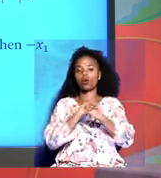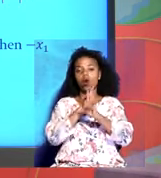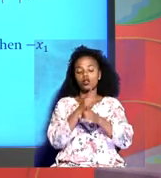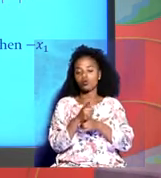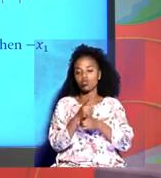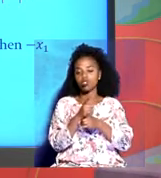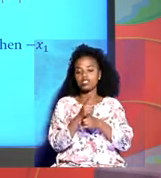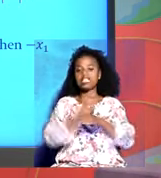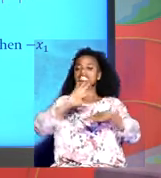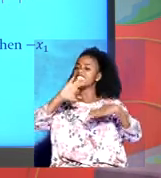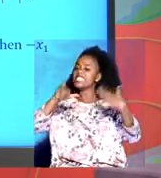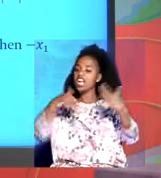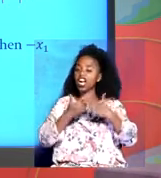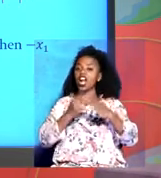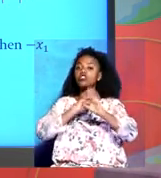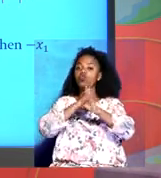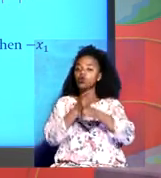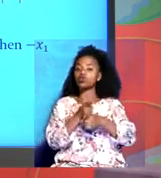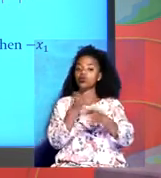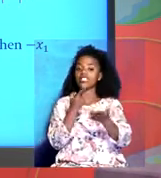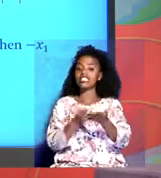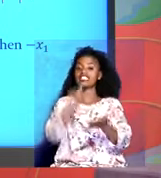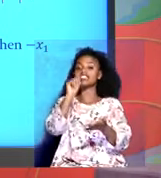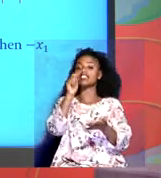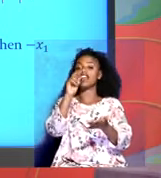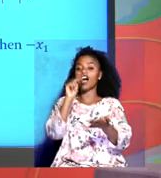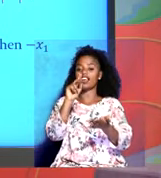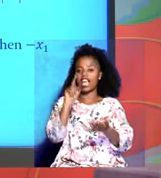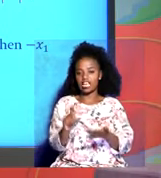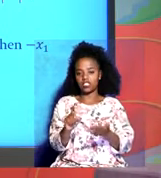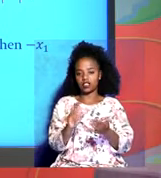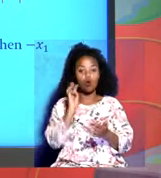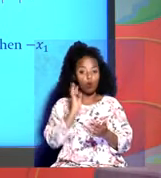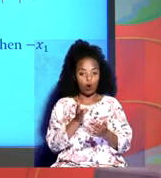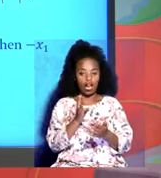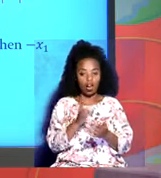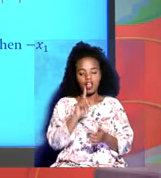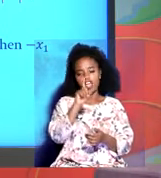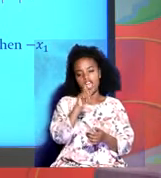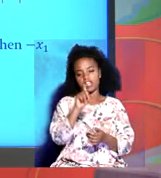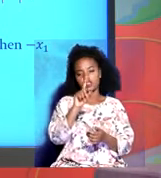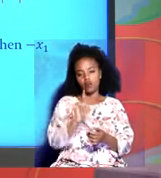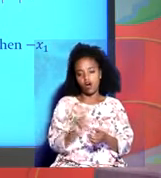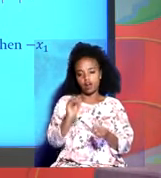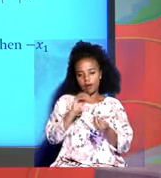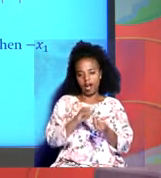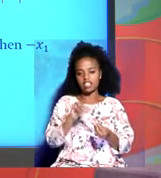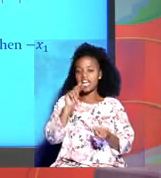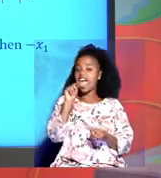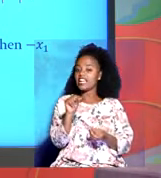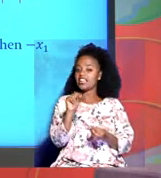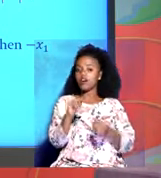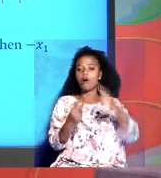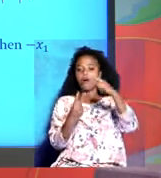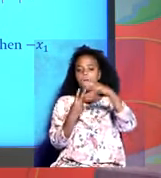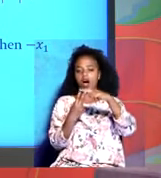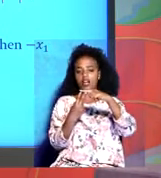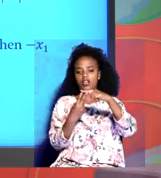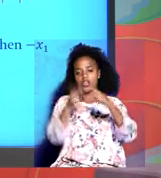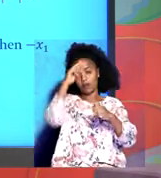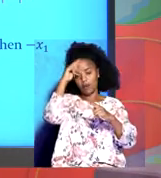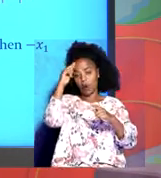then the general solution of this tan x will be this x1 plus n pi, because